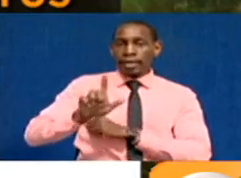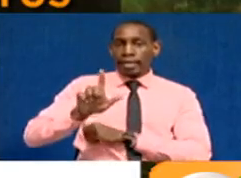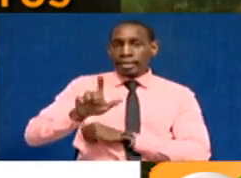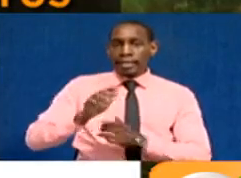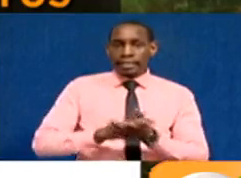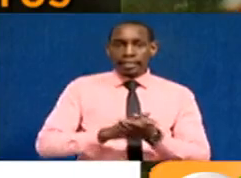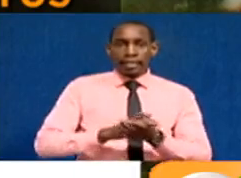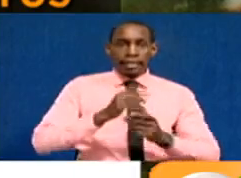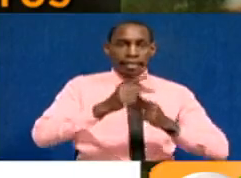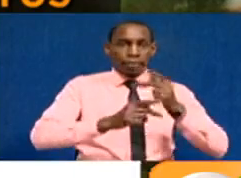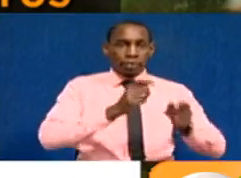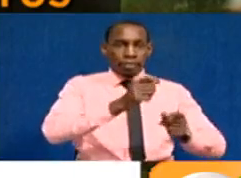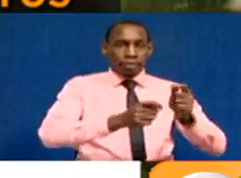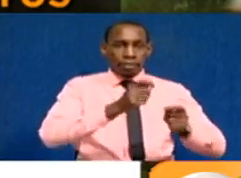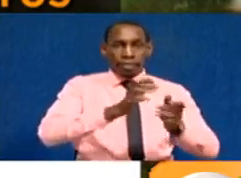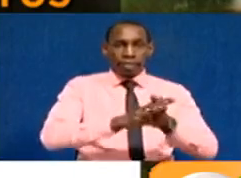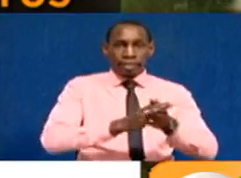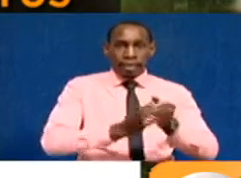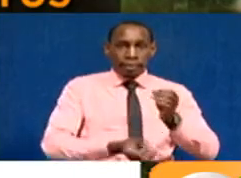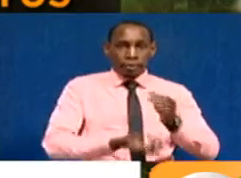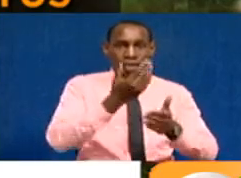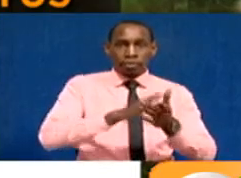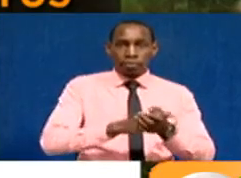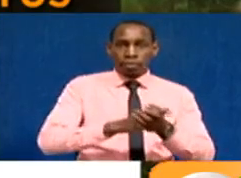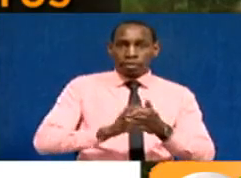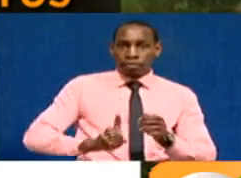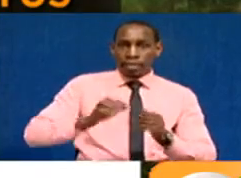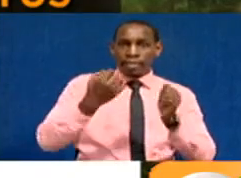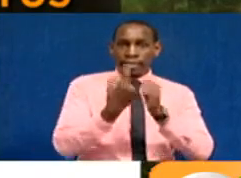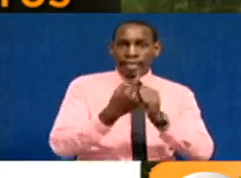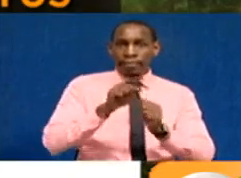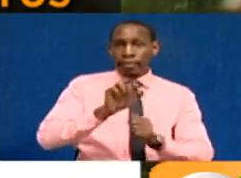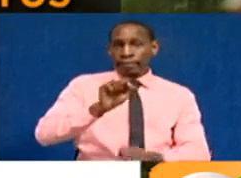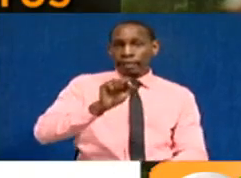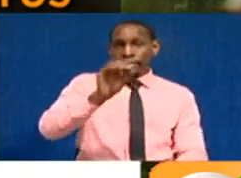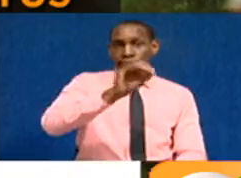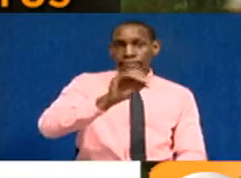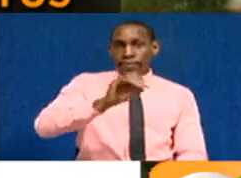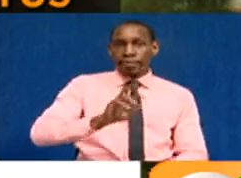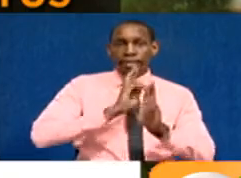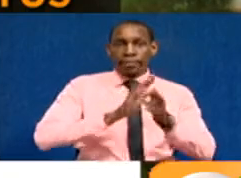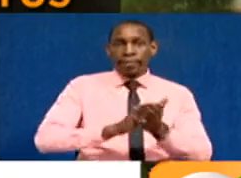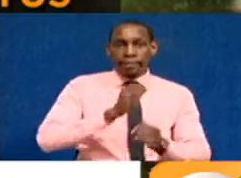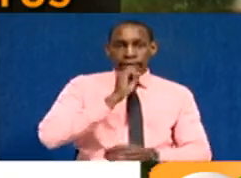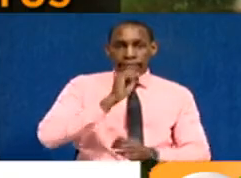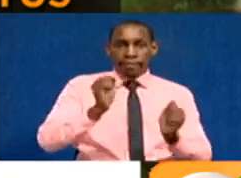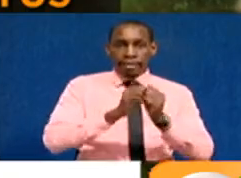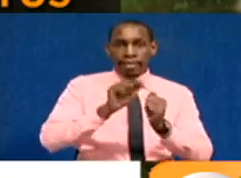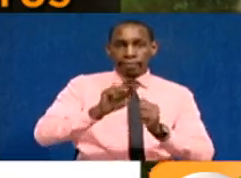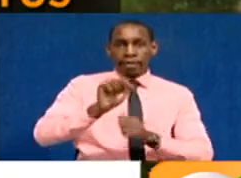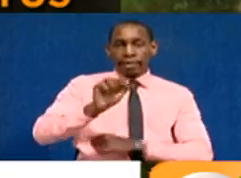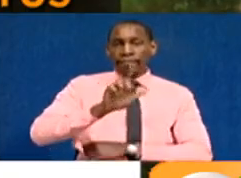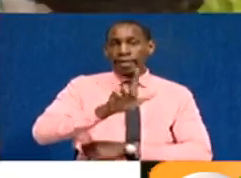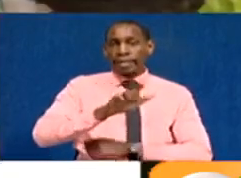liters, while processed milk and cream production went up 11.5% to hit 510.5